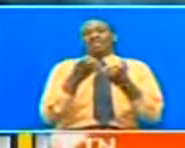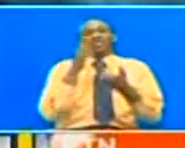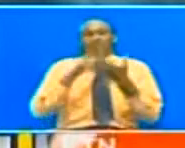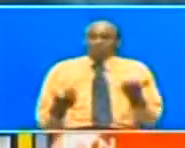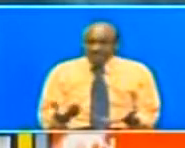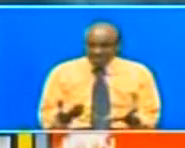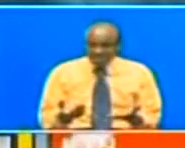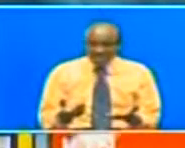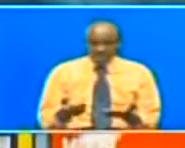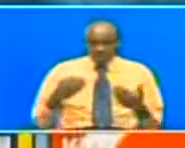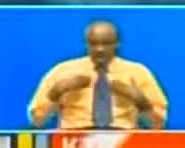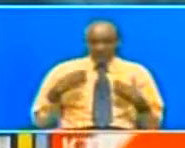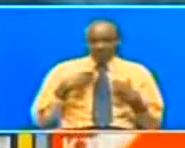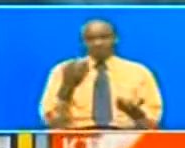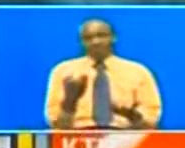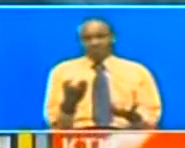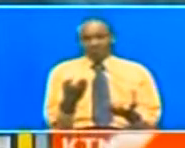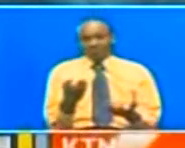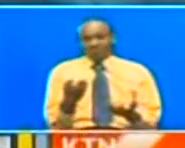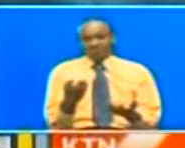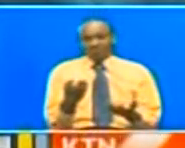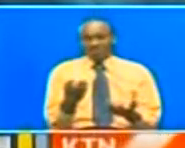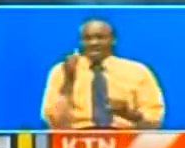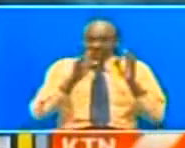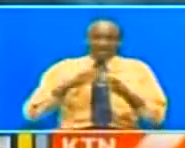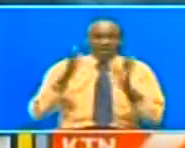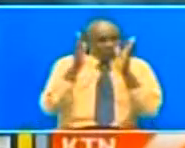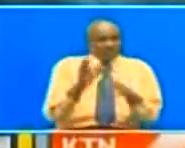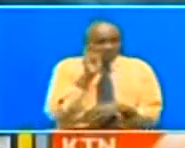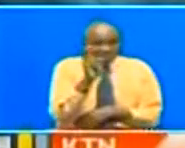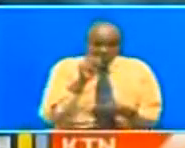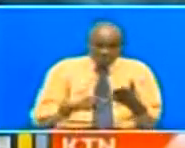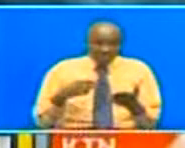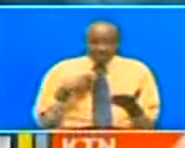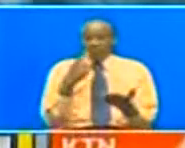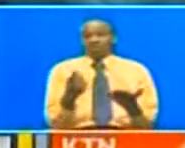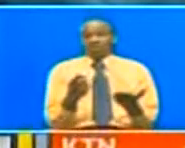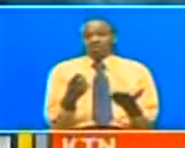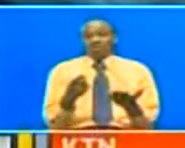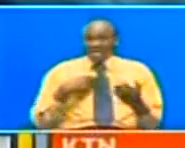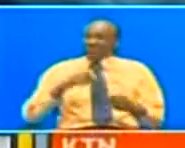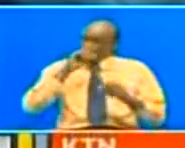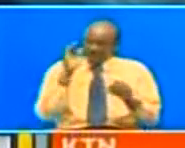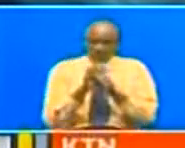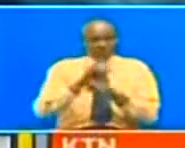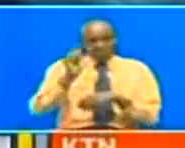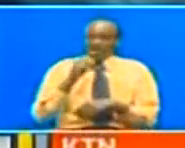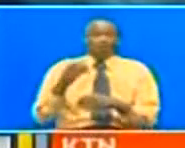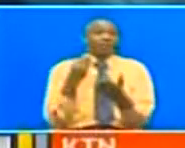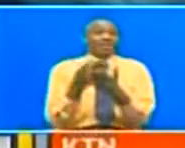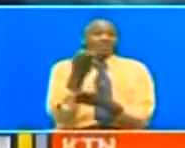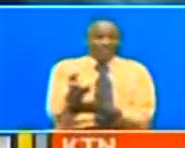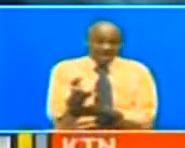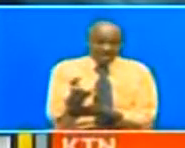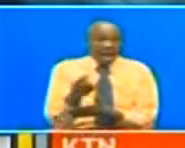you carry out a lifestyle audit of a person, and you see, I am told it runs into millions of shillings, hundreds of millions of shillings, in